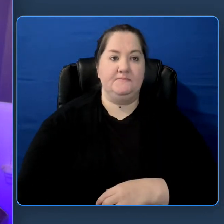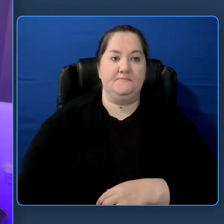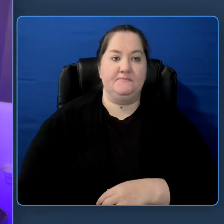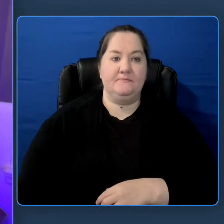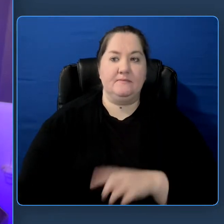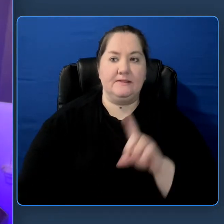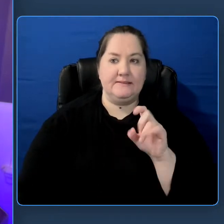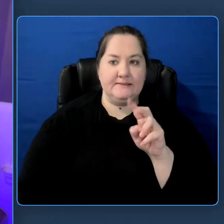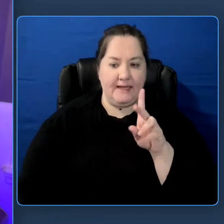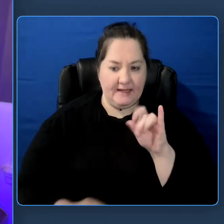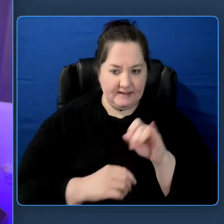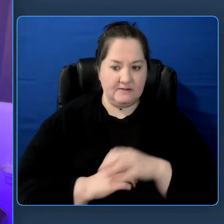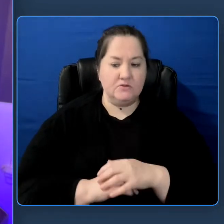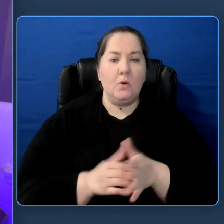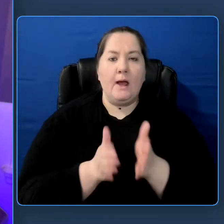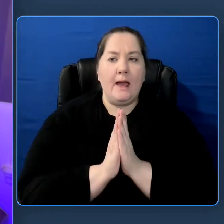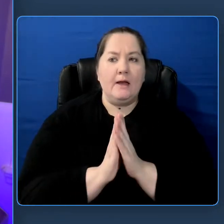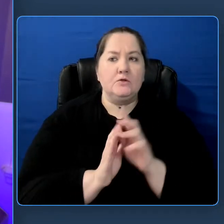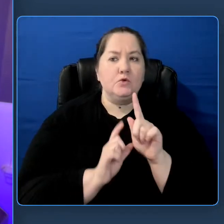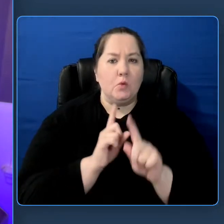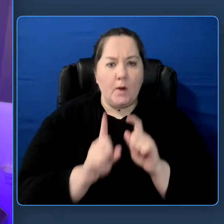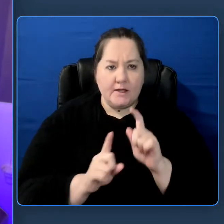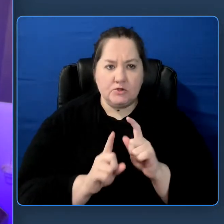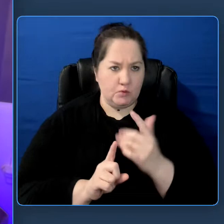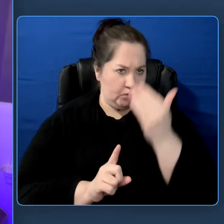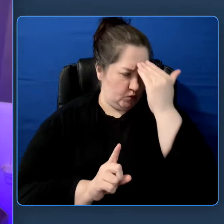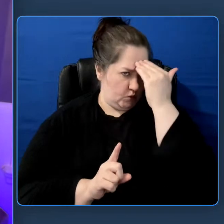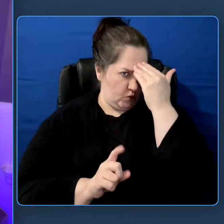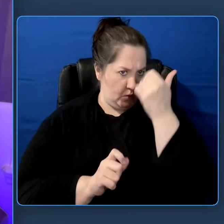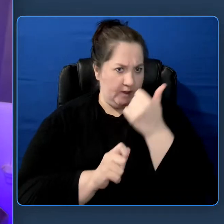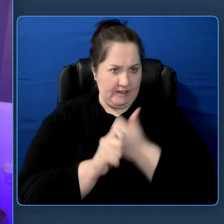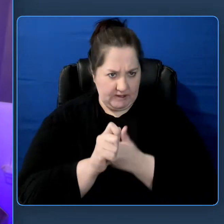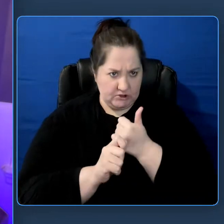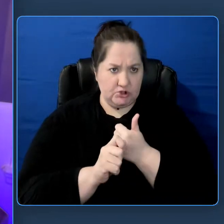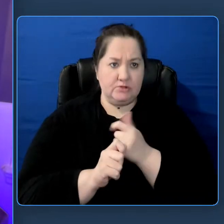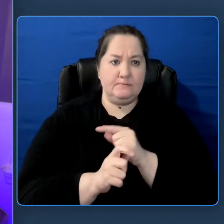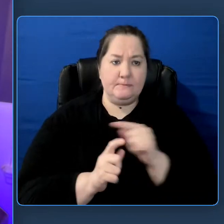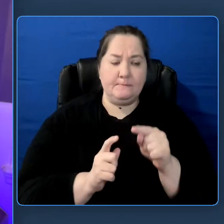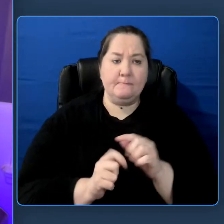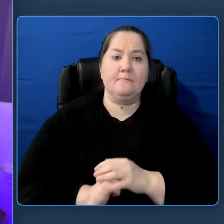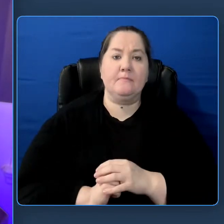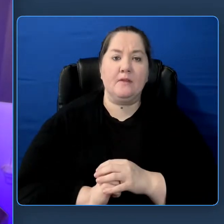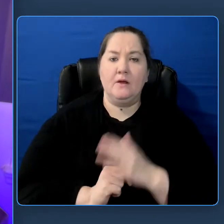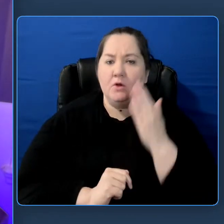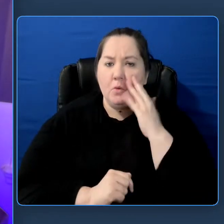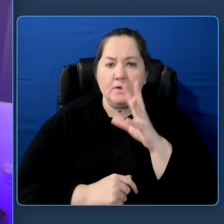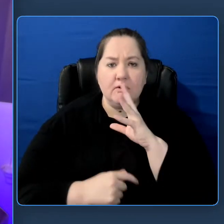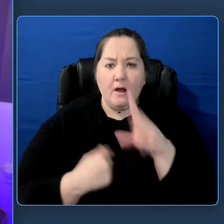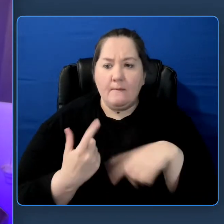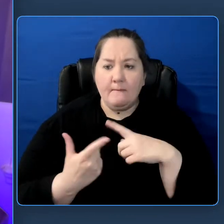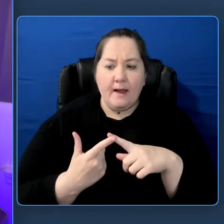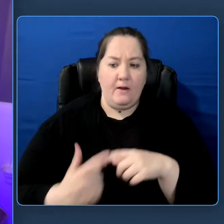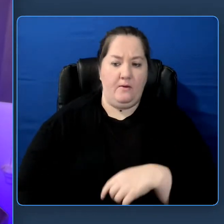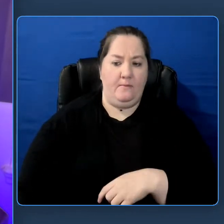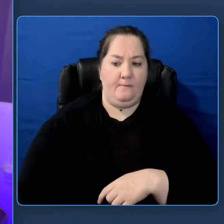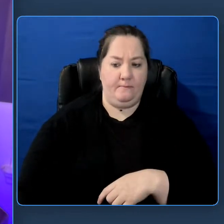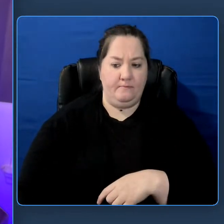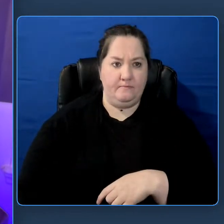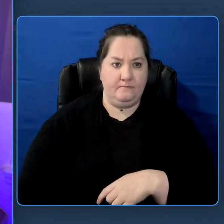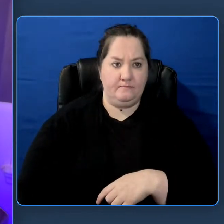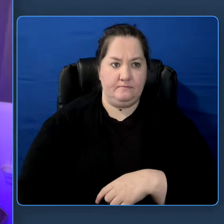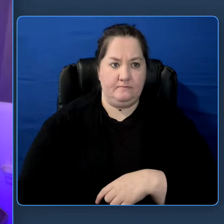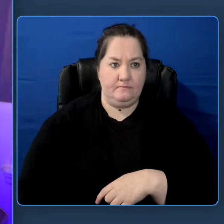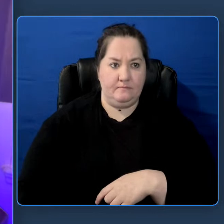Danny and just ask a few questions so you can get to know each of them a little bit. We can know what to talk about, and I just want you to hear